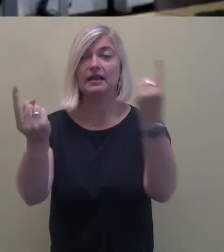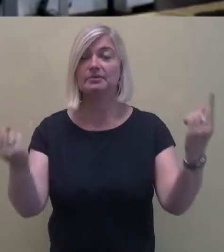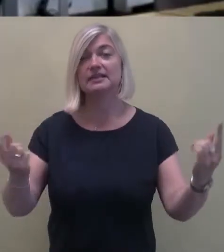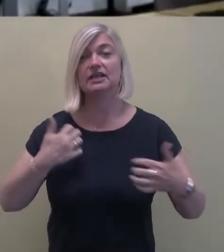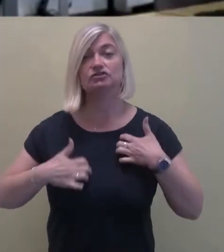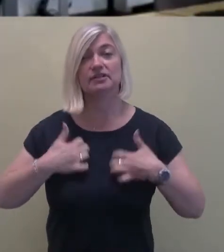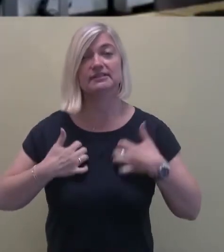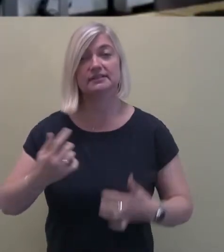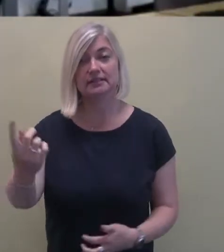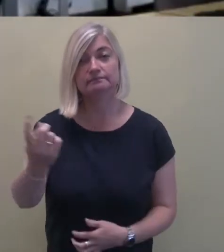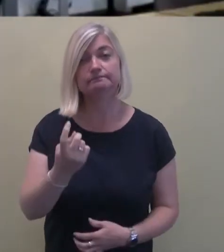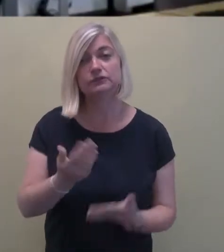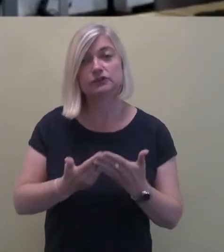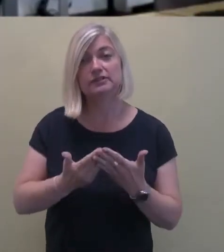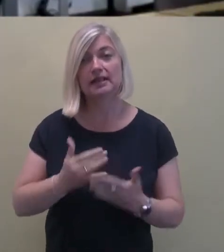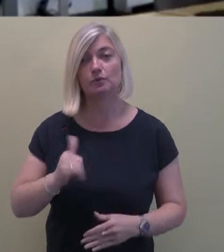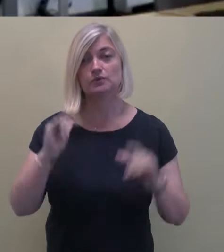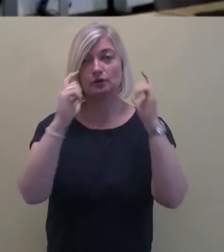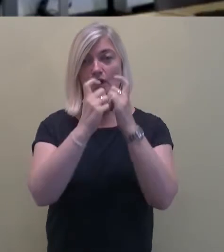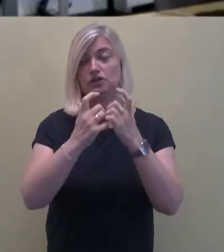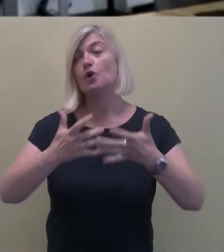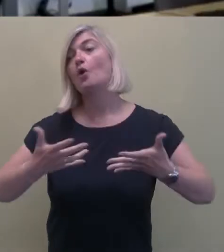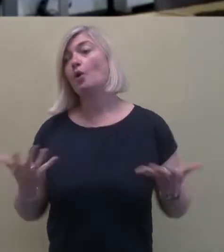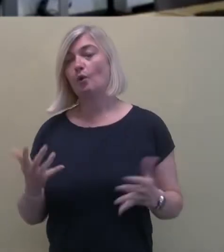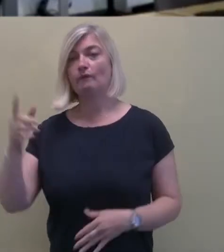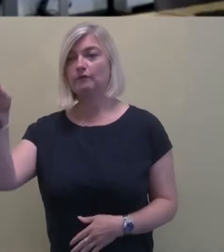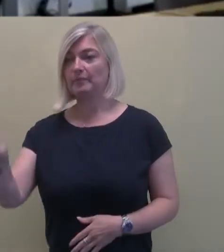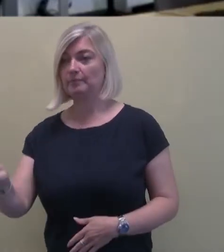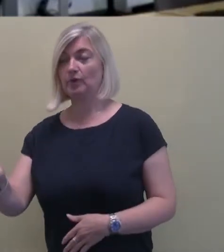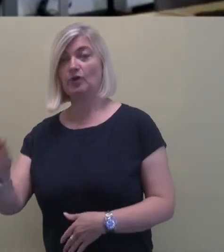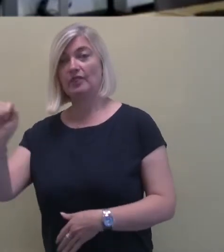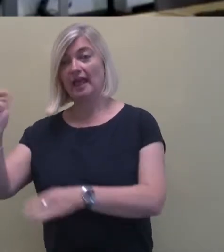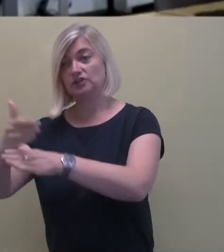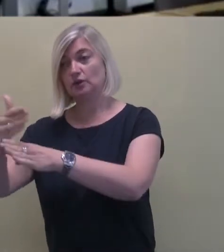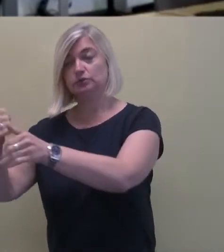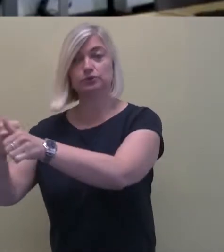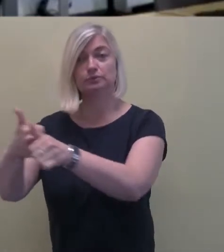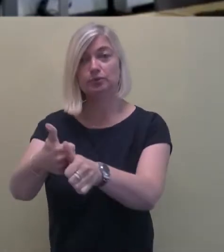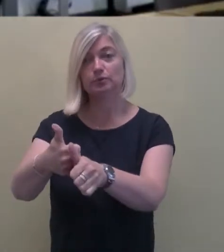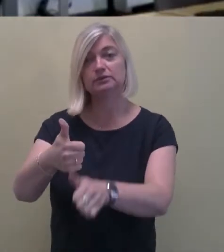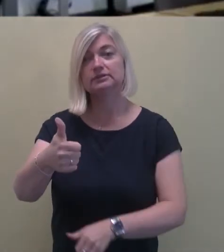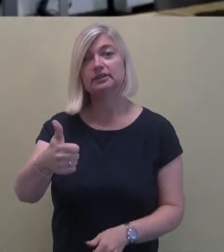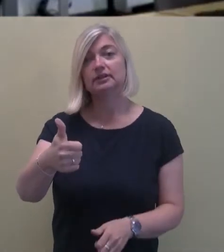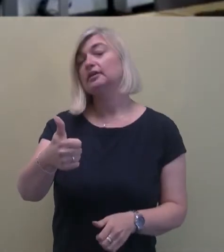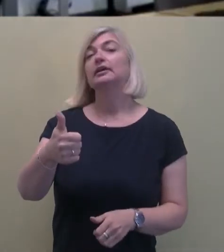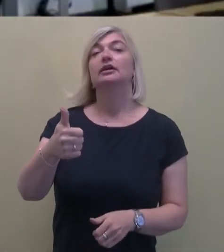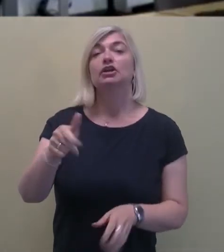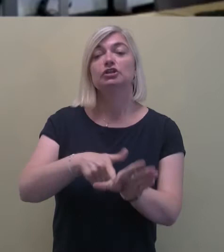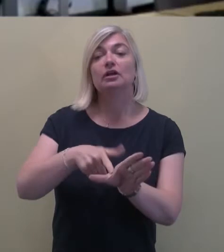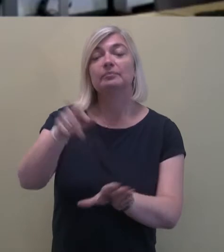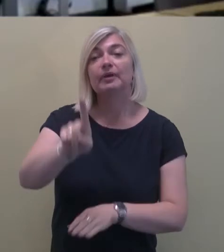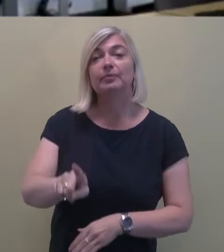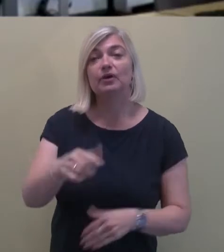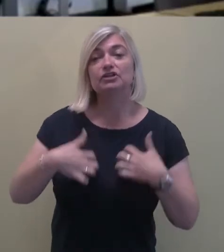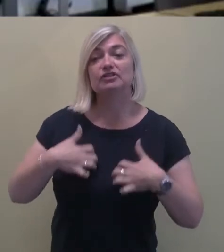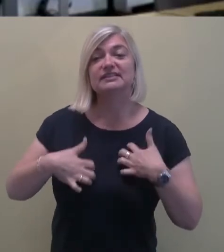about computing. The tutors here will let you know about lots of different things, like what the courses offer, what kinds of careers these courses can